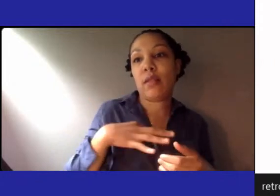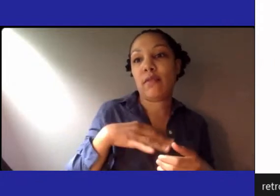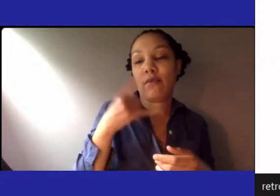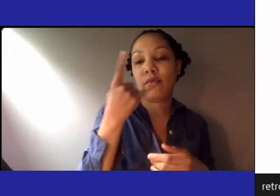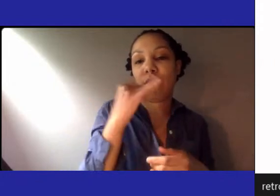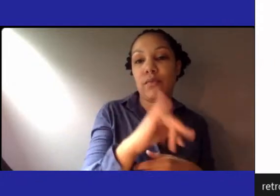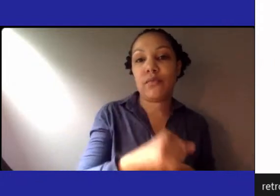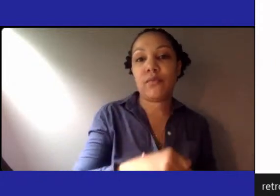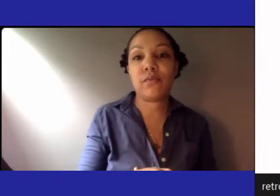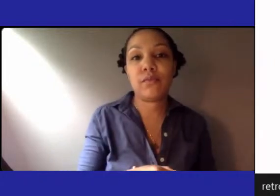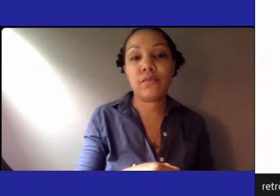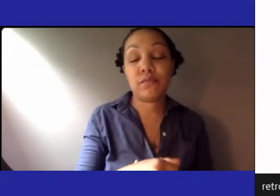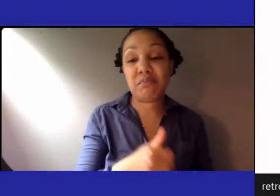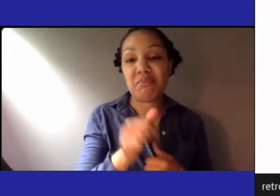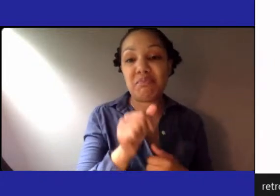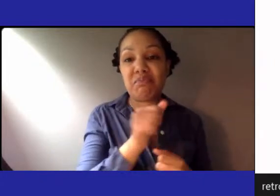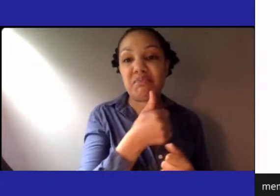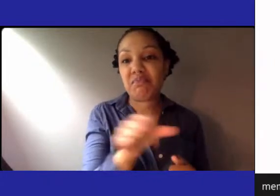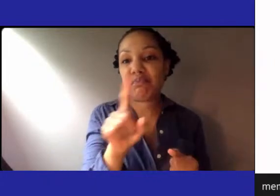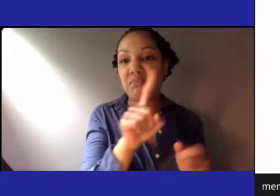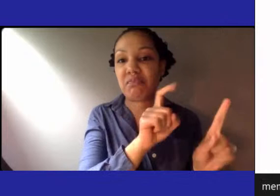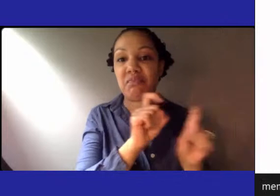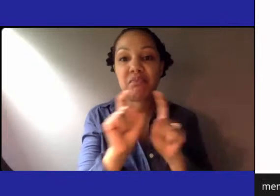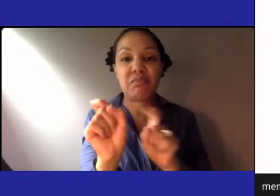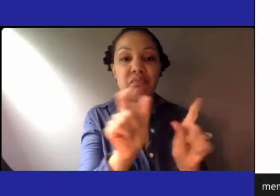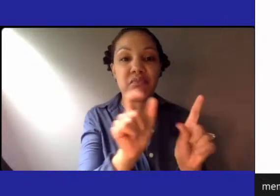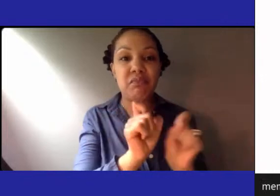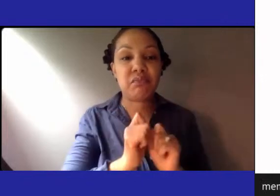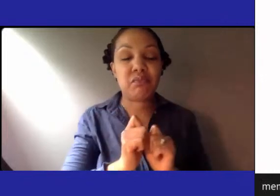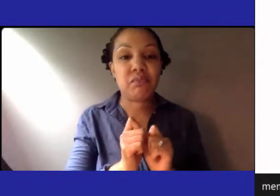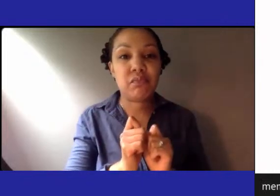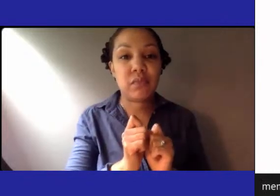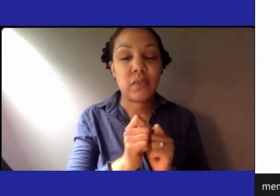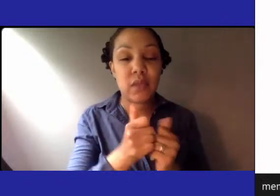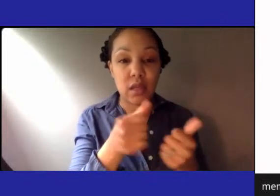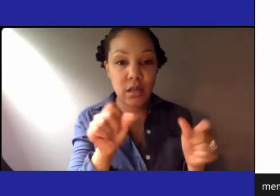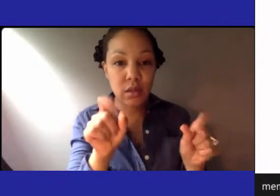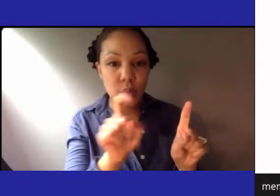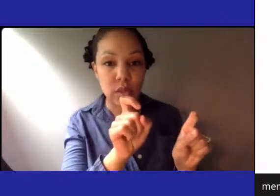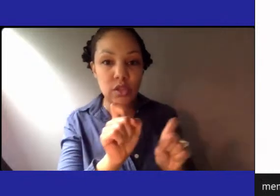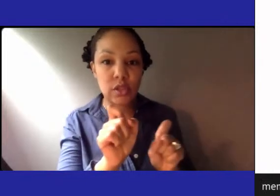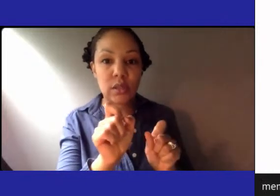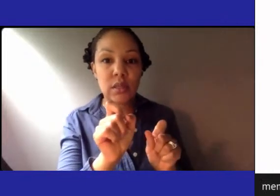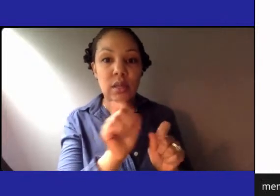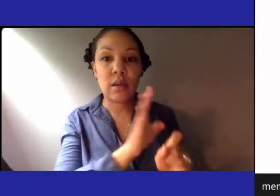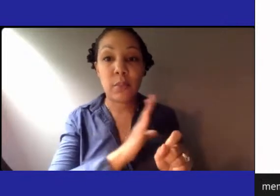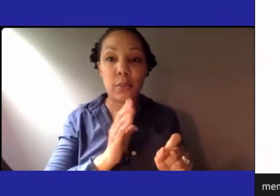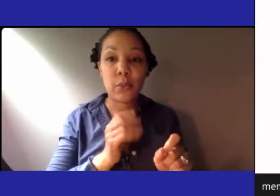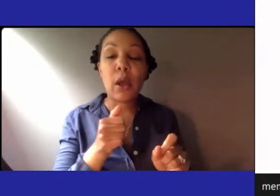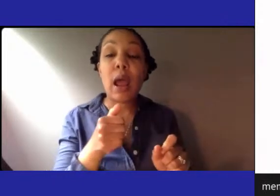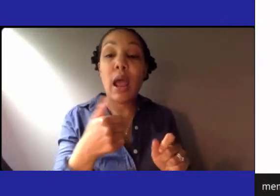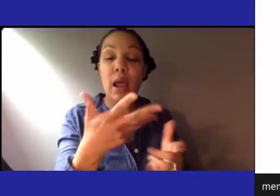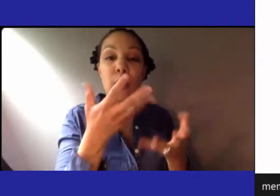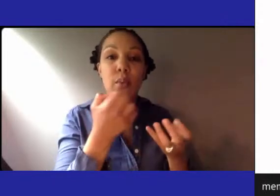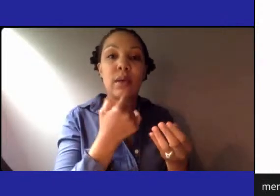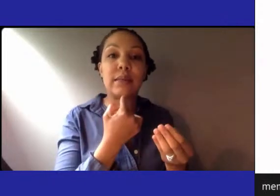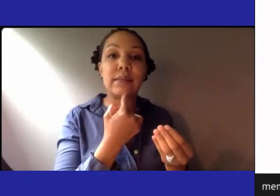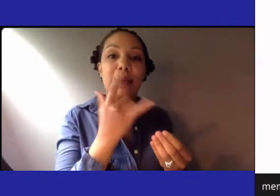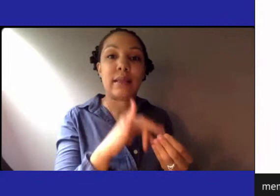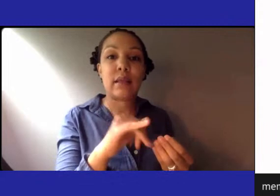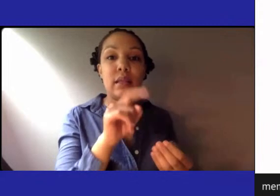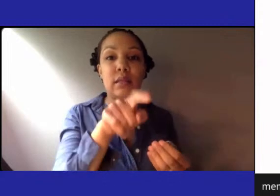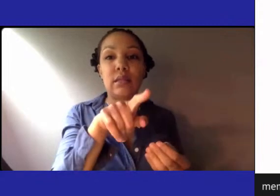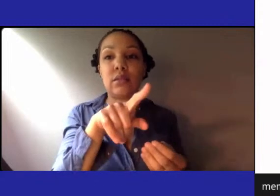Happy to take any questions. Questions from the board? I just want to say, it's just been an extraordinary